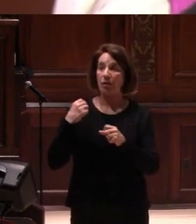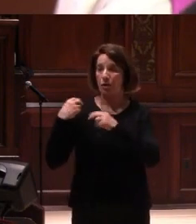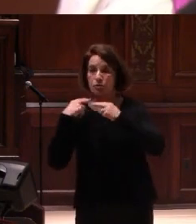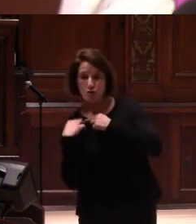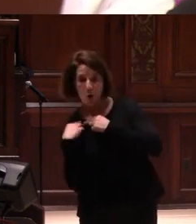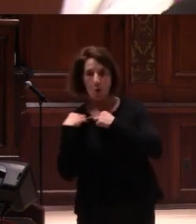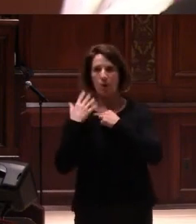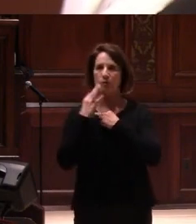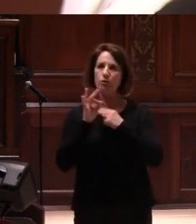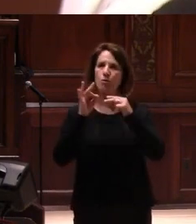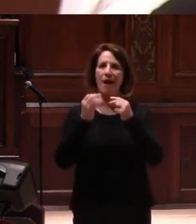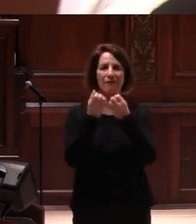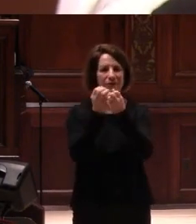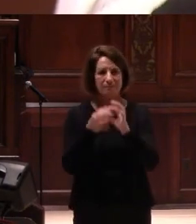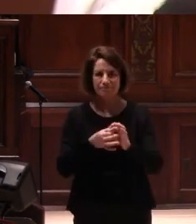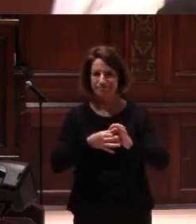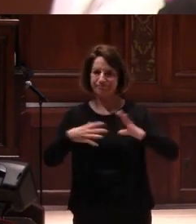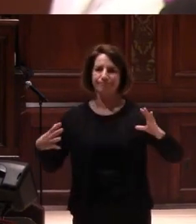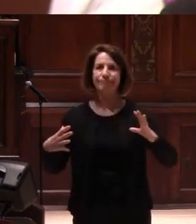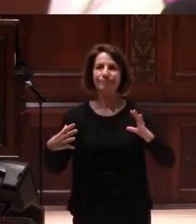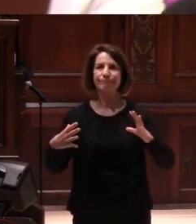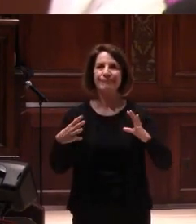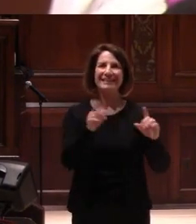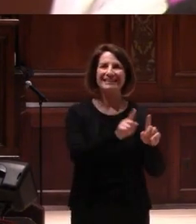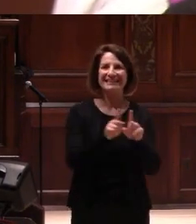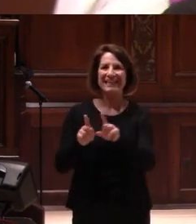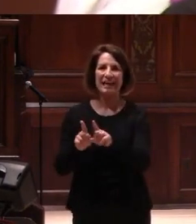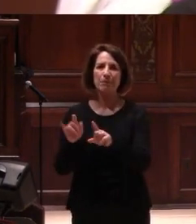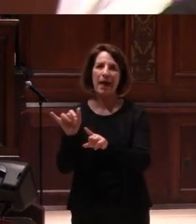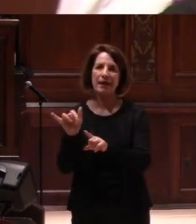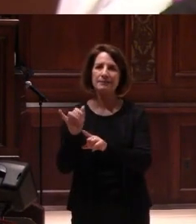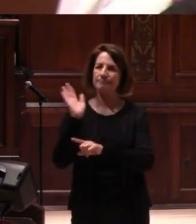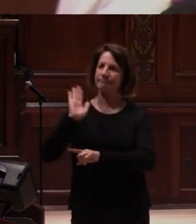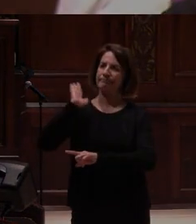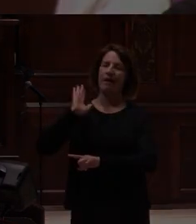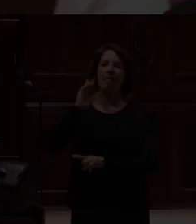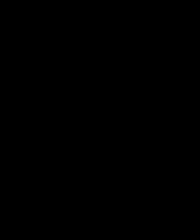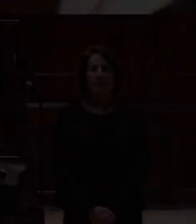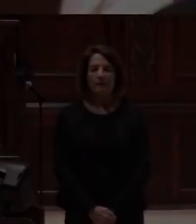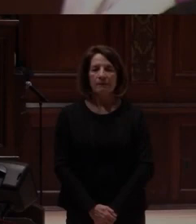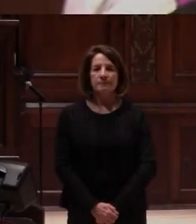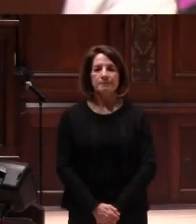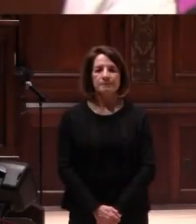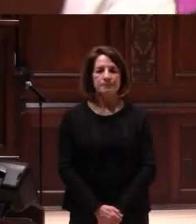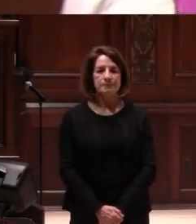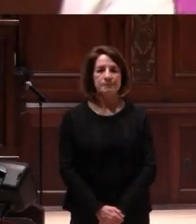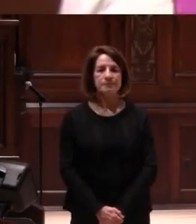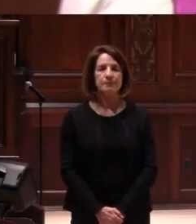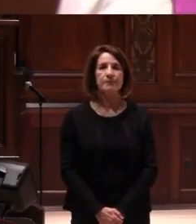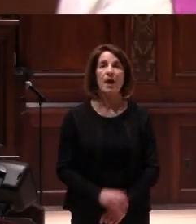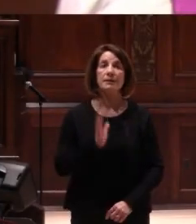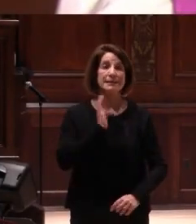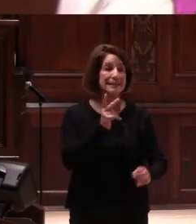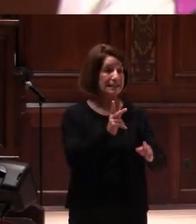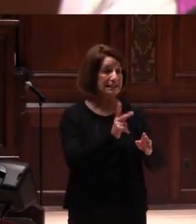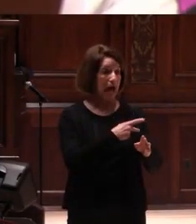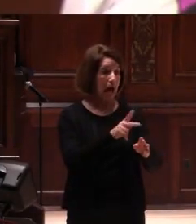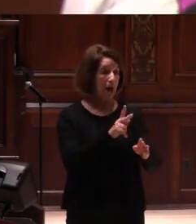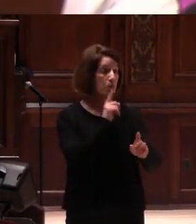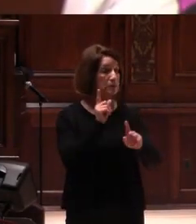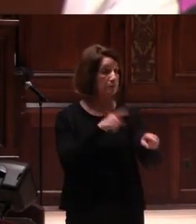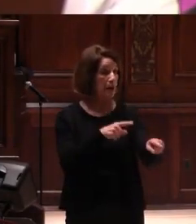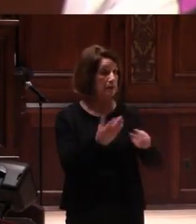have smashed as on the day of Midian. The word of God. Our psalm response this